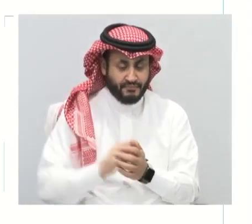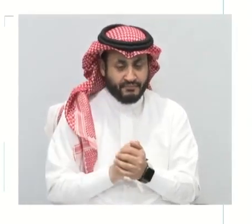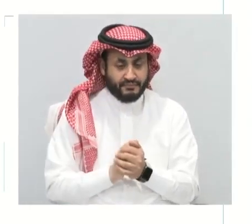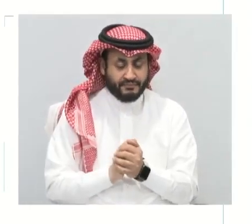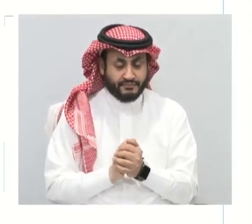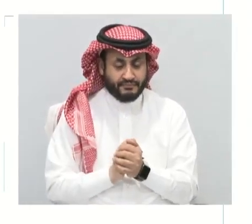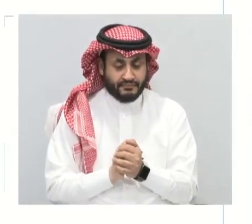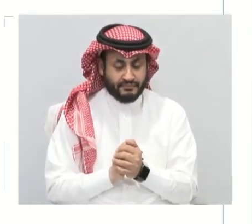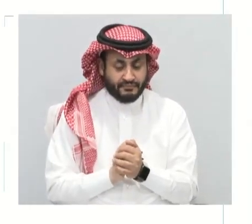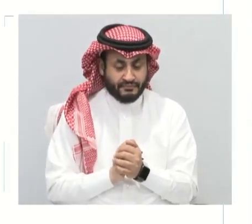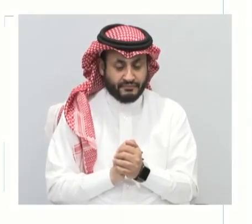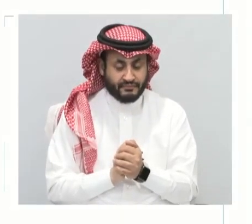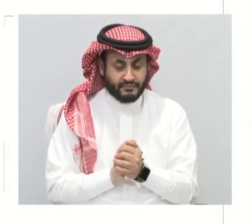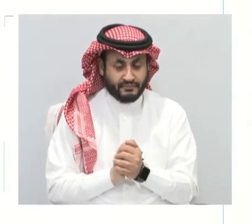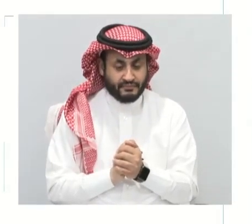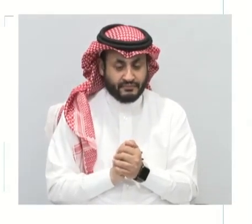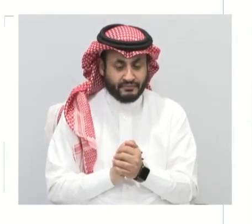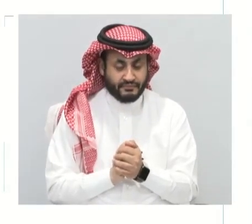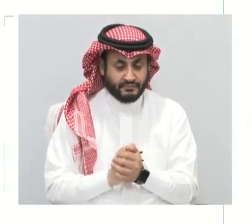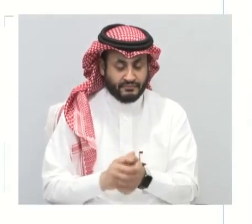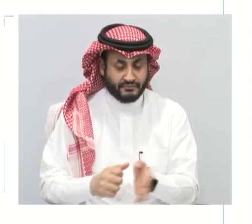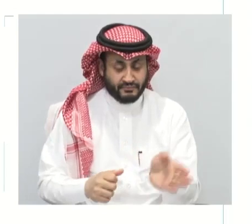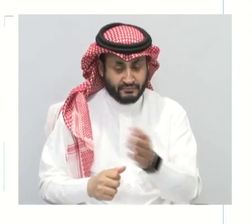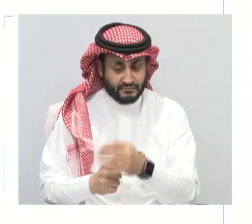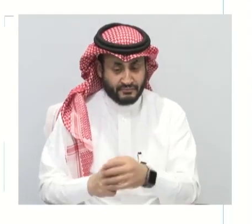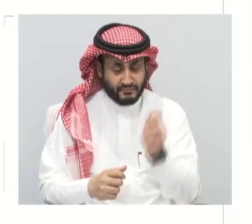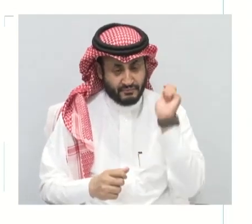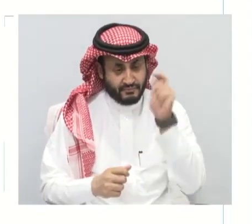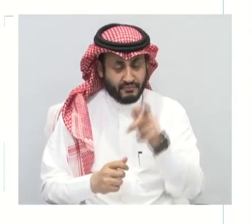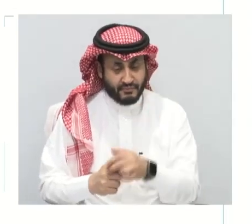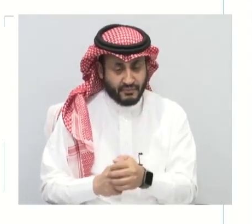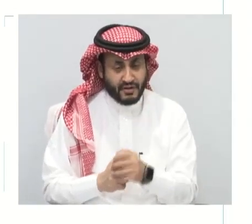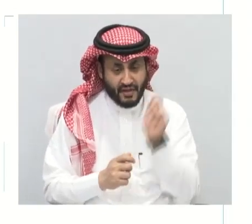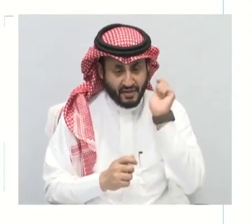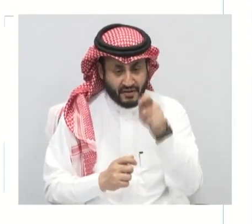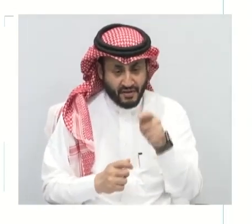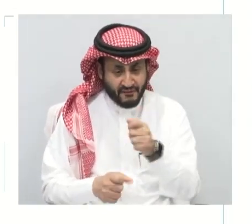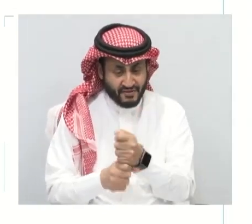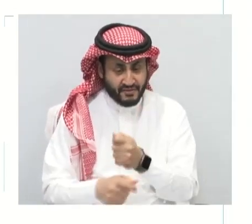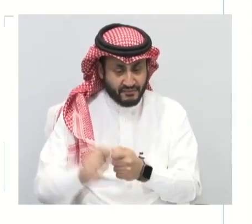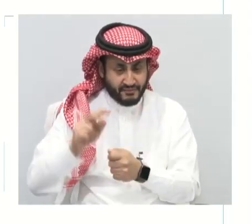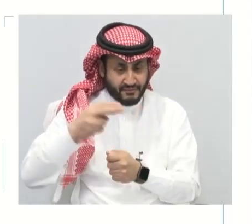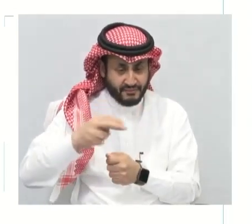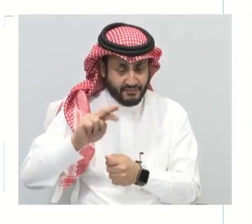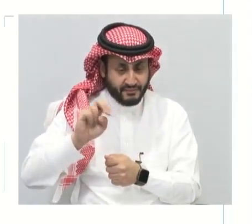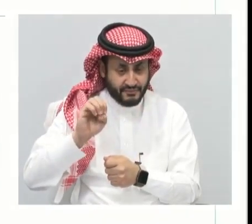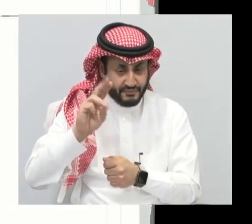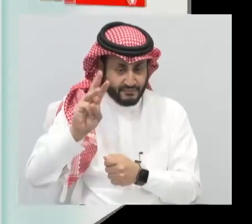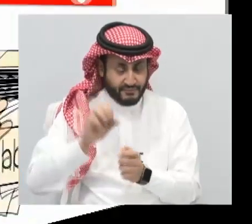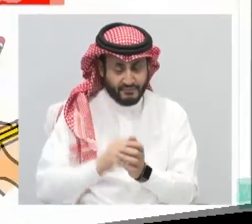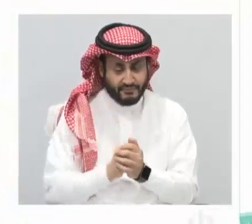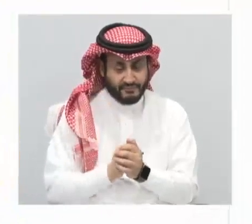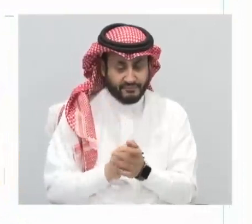participle is thought as well. Throw, the past of throw is threw, and the past participle is